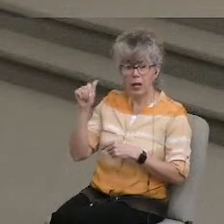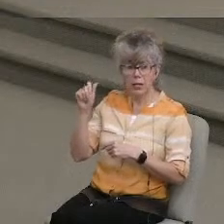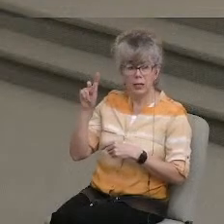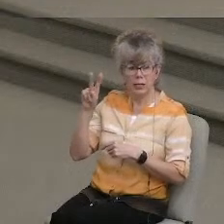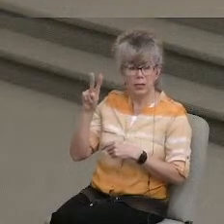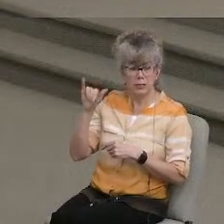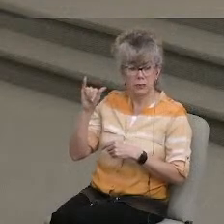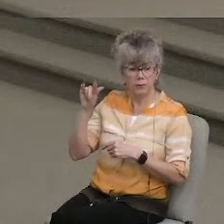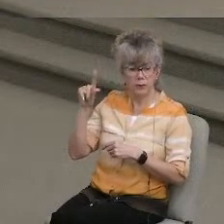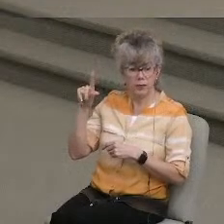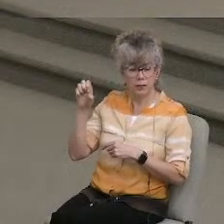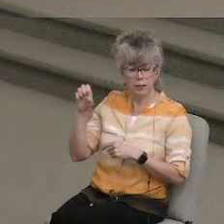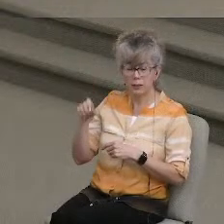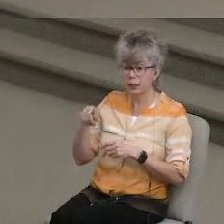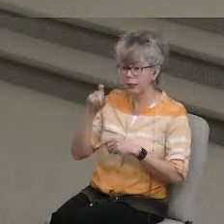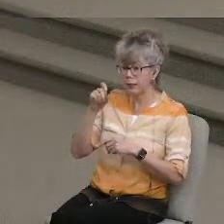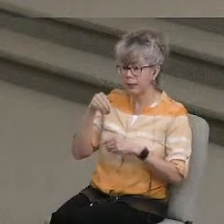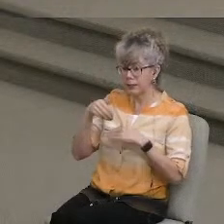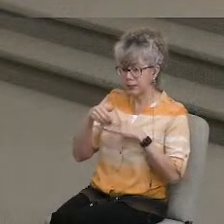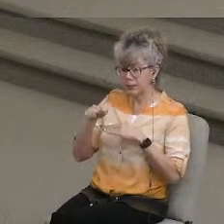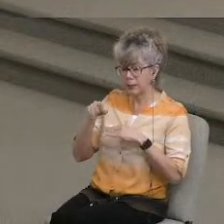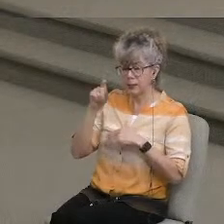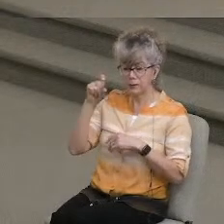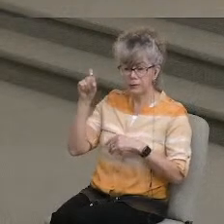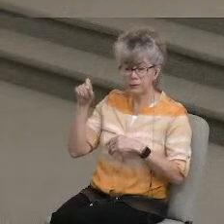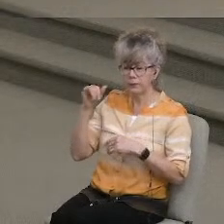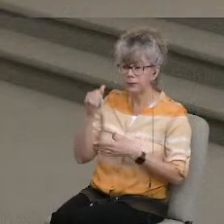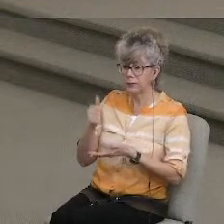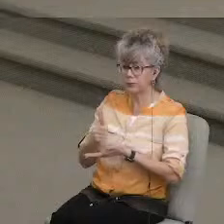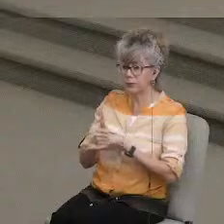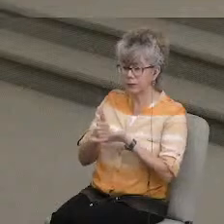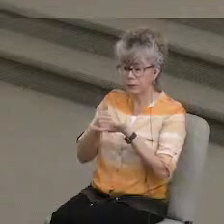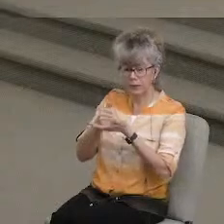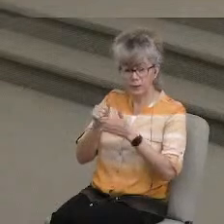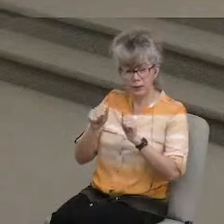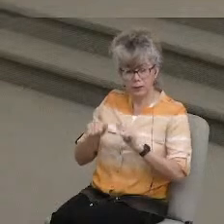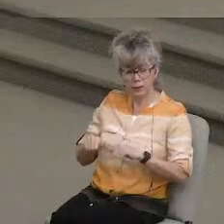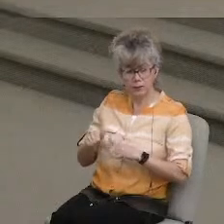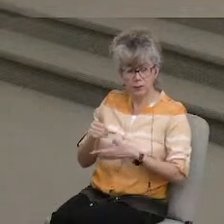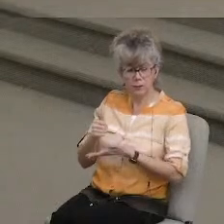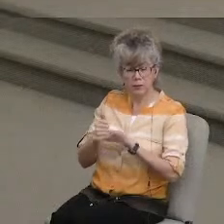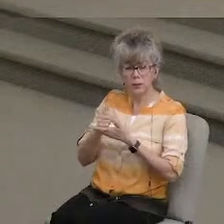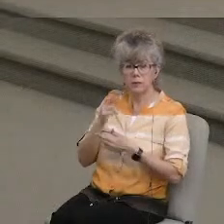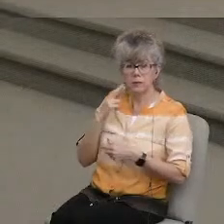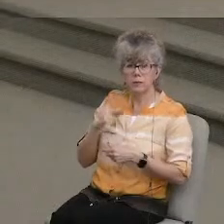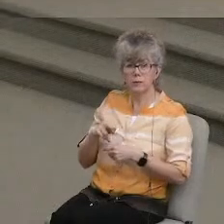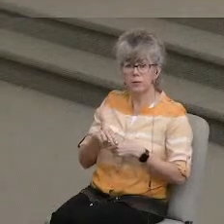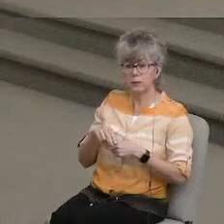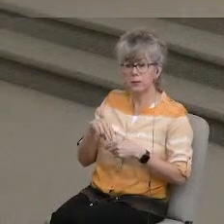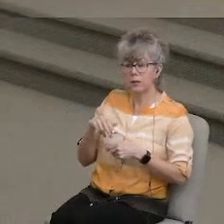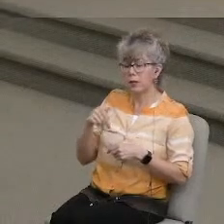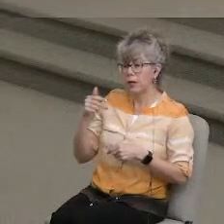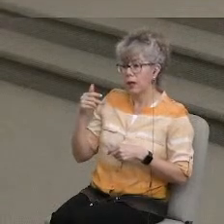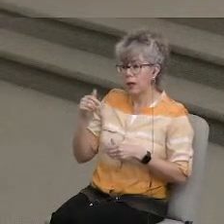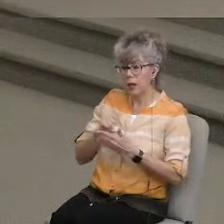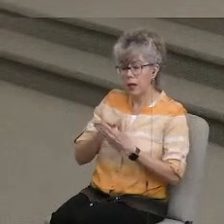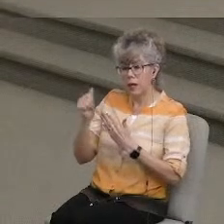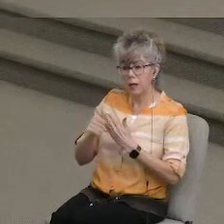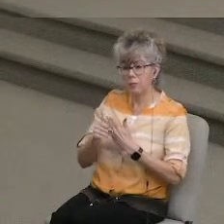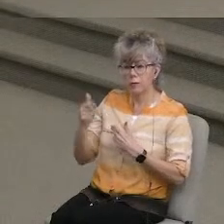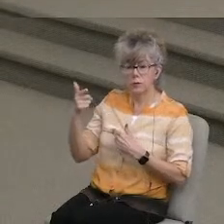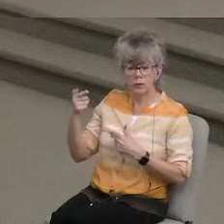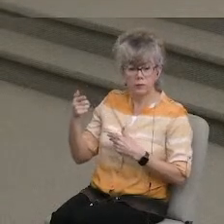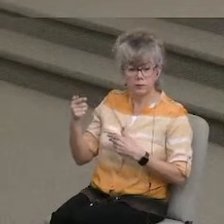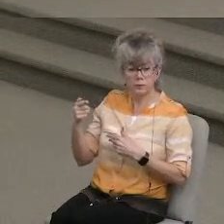But send her a text if you're able to assist in that CMU meal that's coming up on April 21st. And also